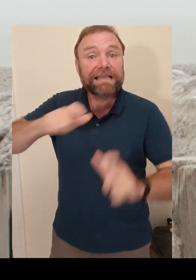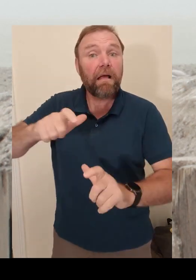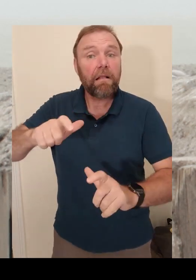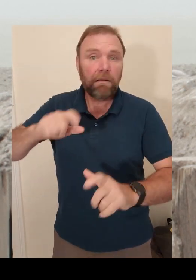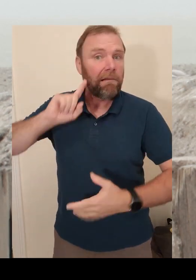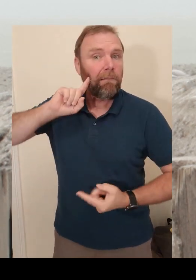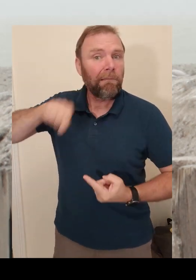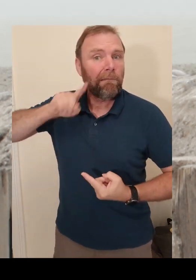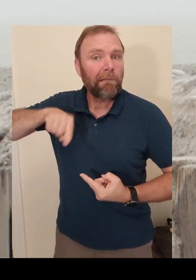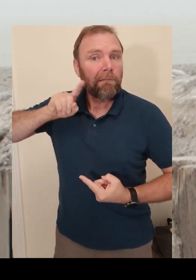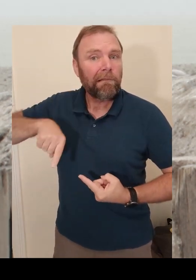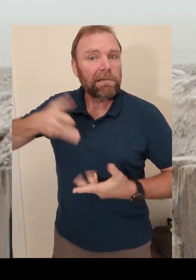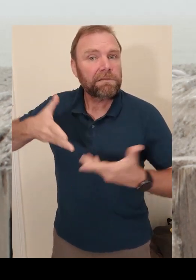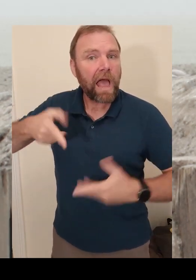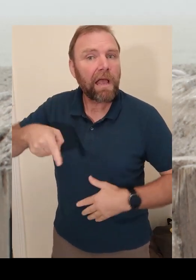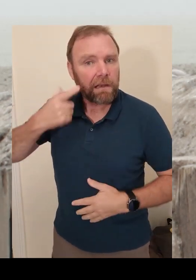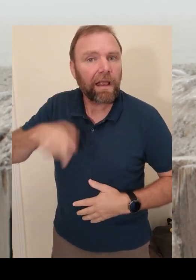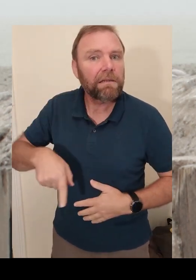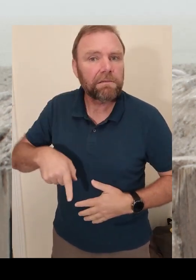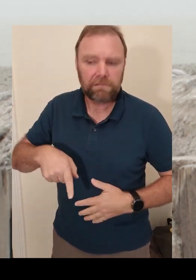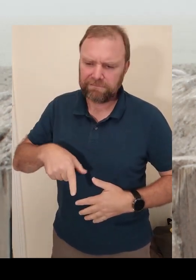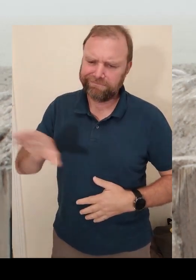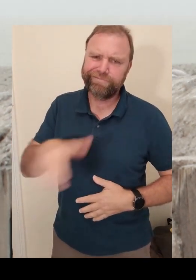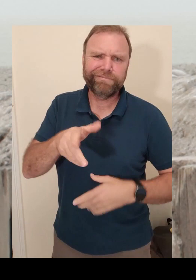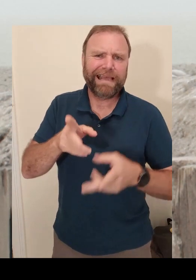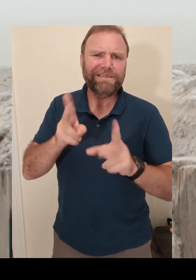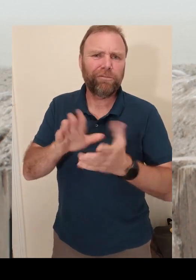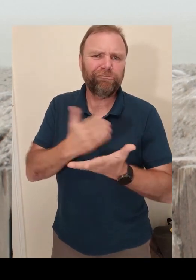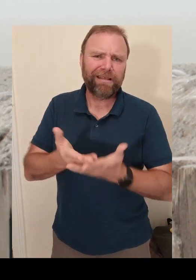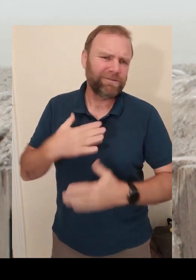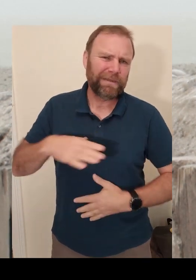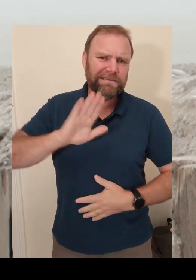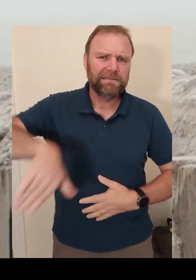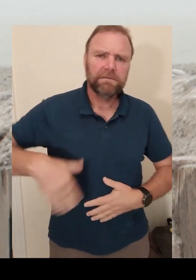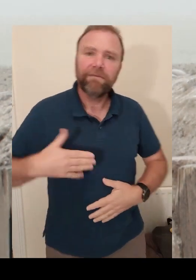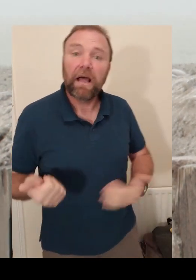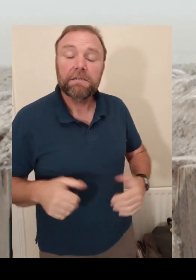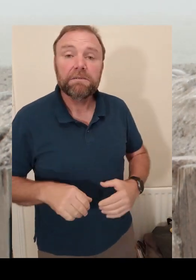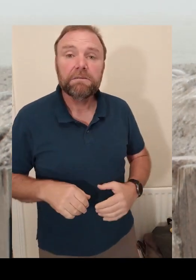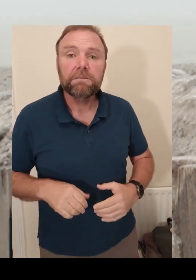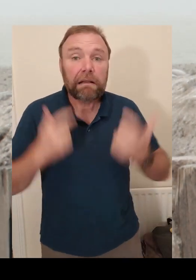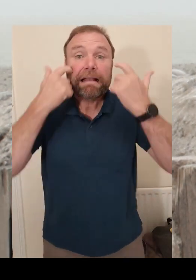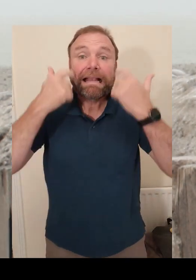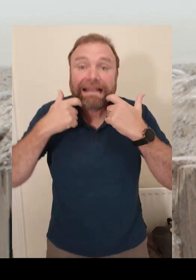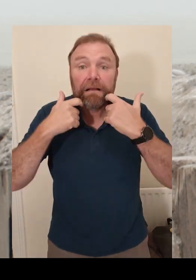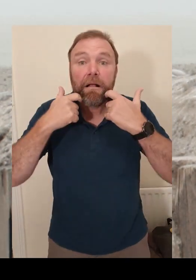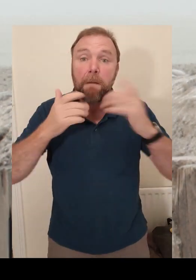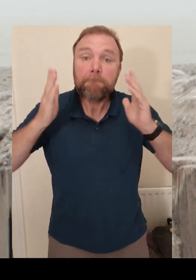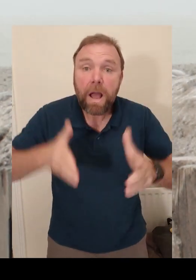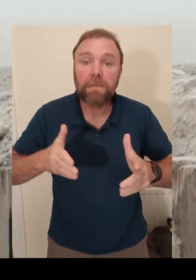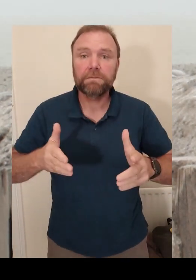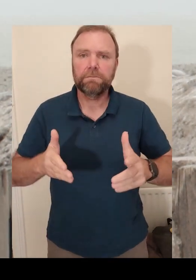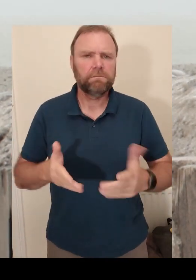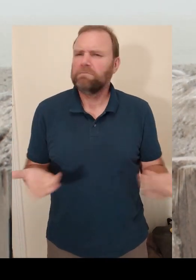to ignore sign language. They can choose not to provide interpreters. There's no